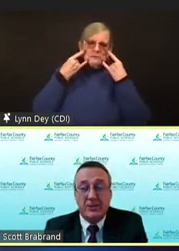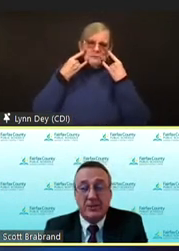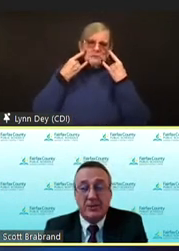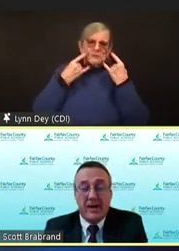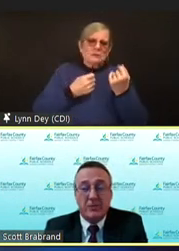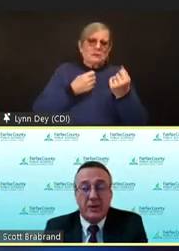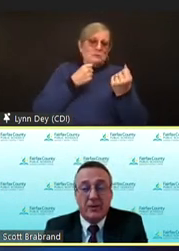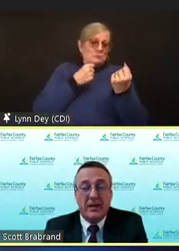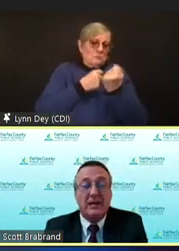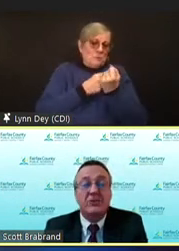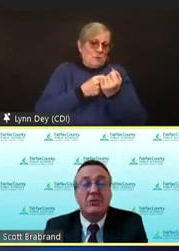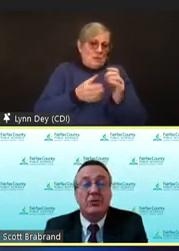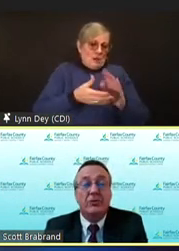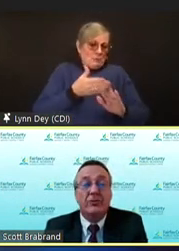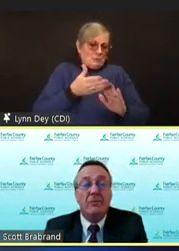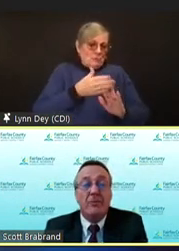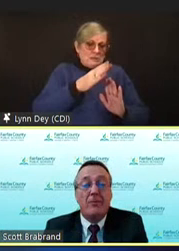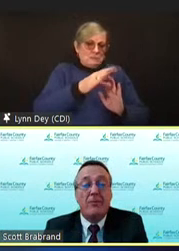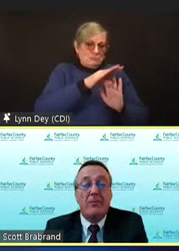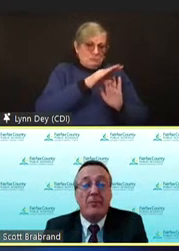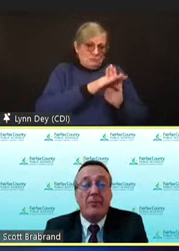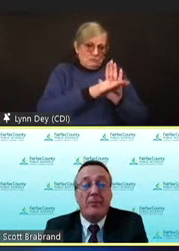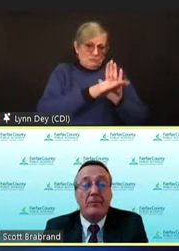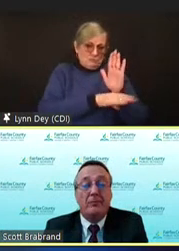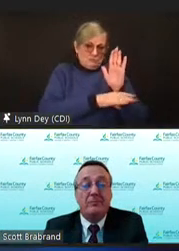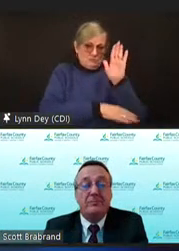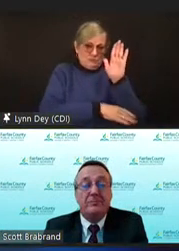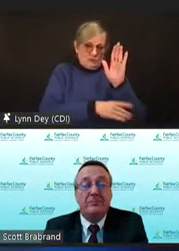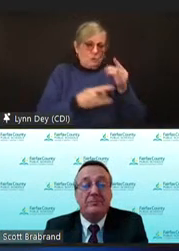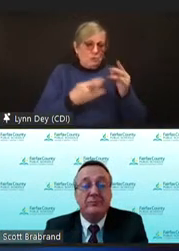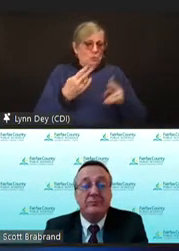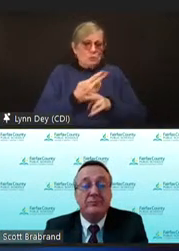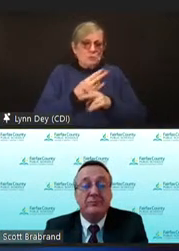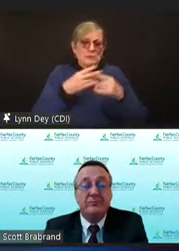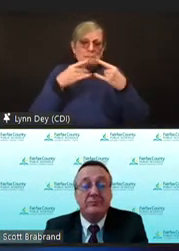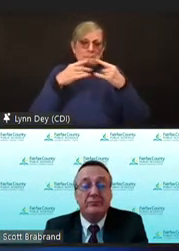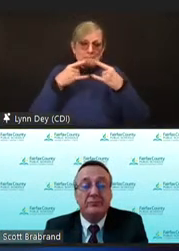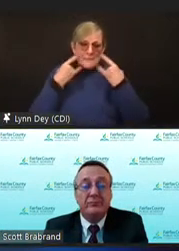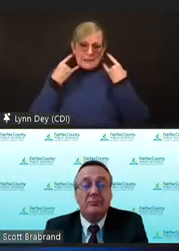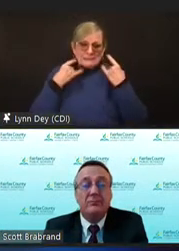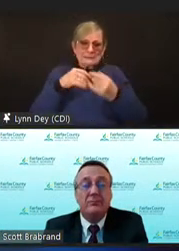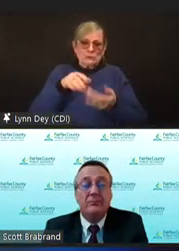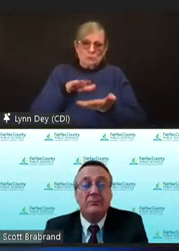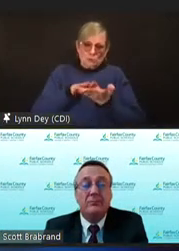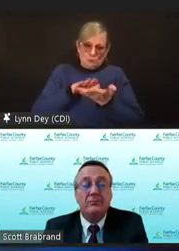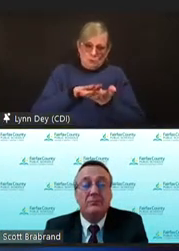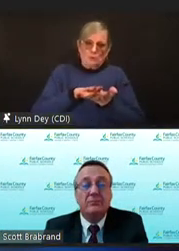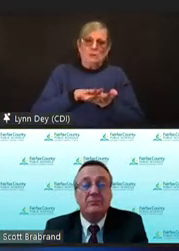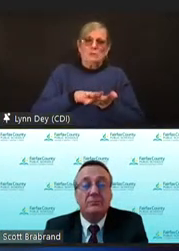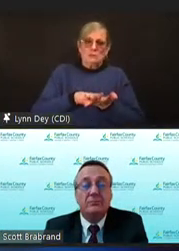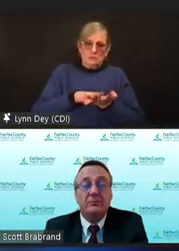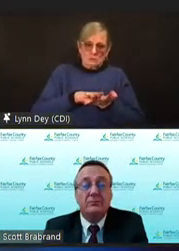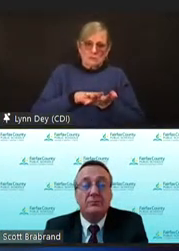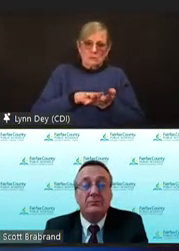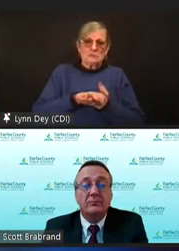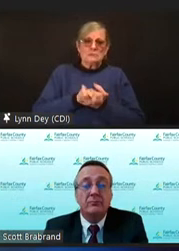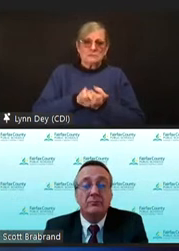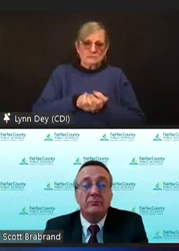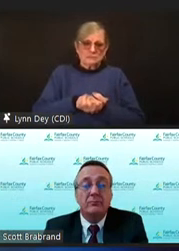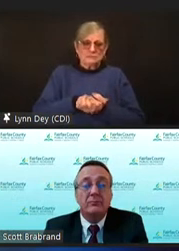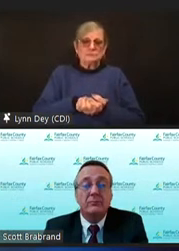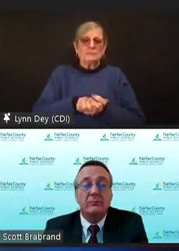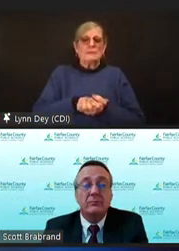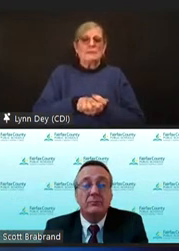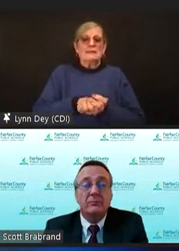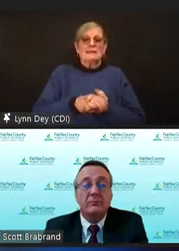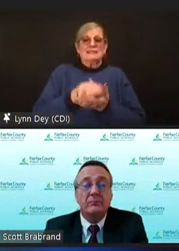procedures around mask wearing in schools. Thank you. Let's see, we have Nestor Lopez with